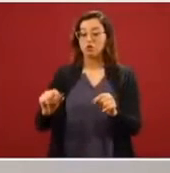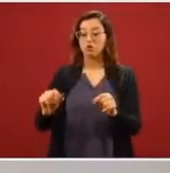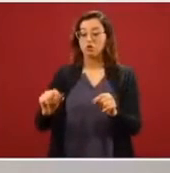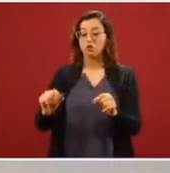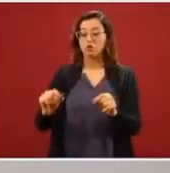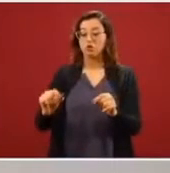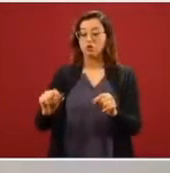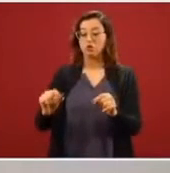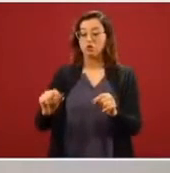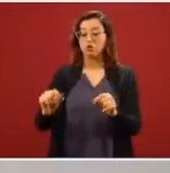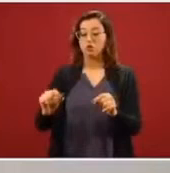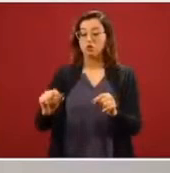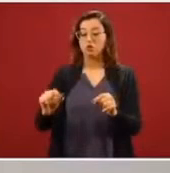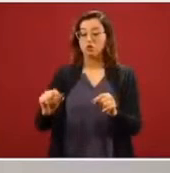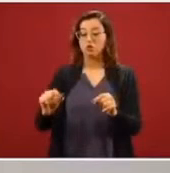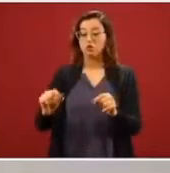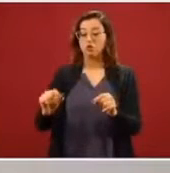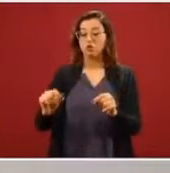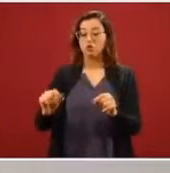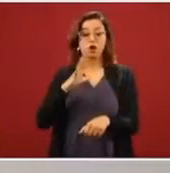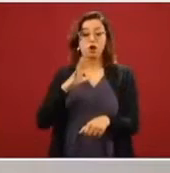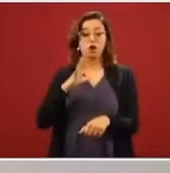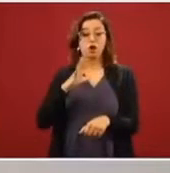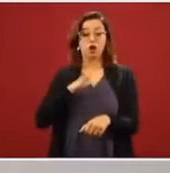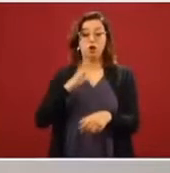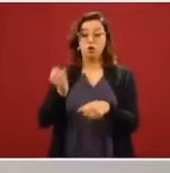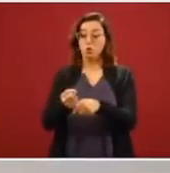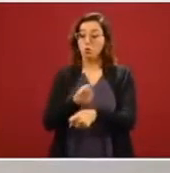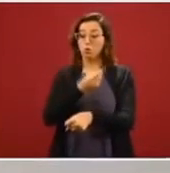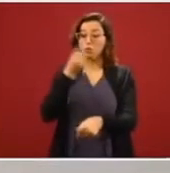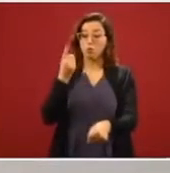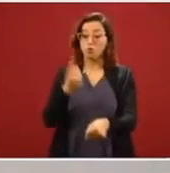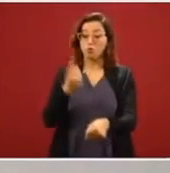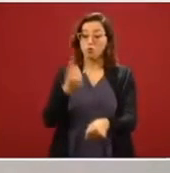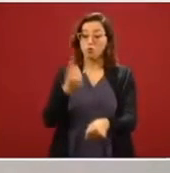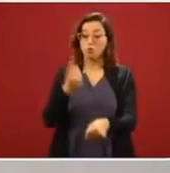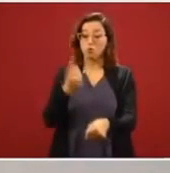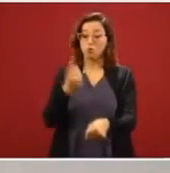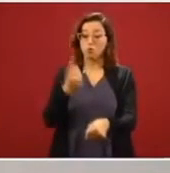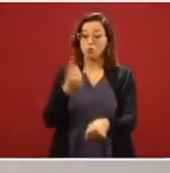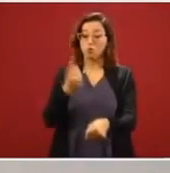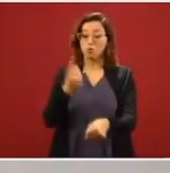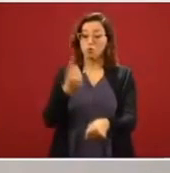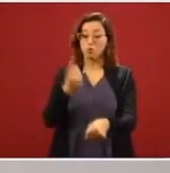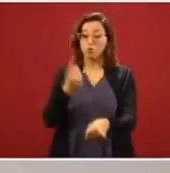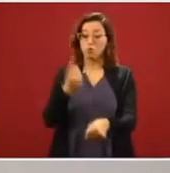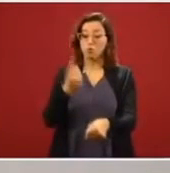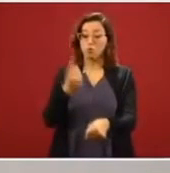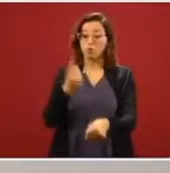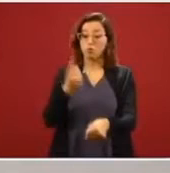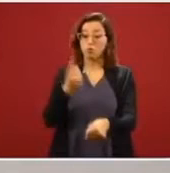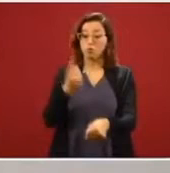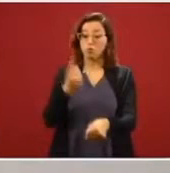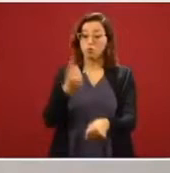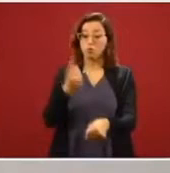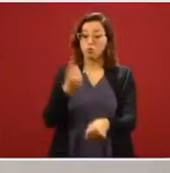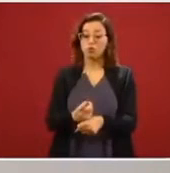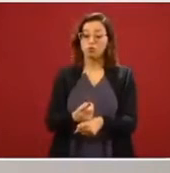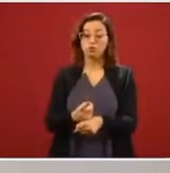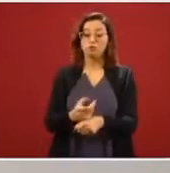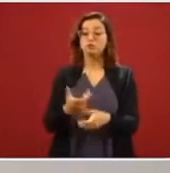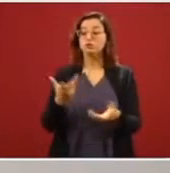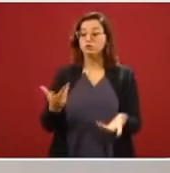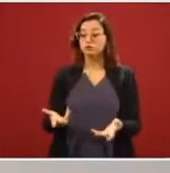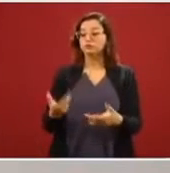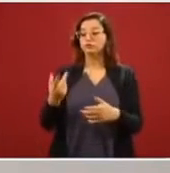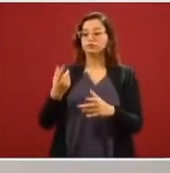tenido Mexico has, and the way México desde que esta epidemia Mexico has had since the beginning of this epidemic